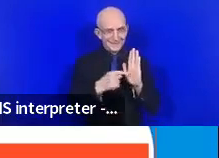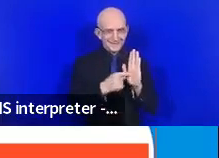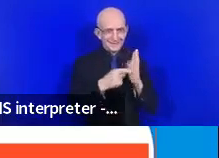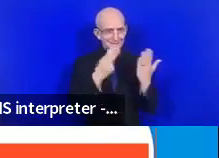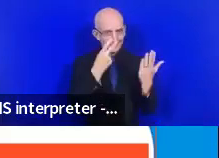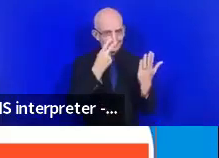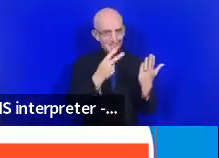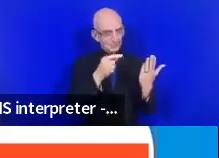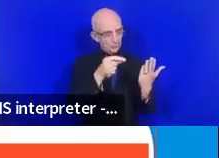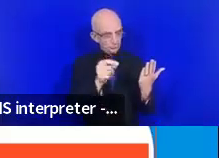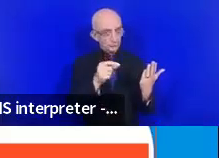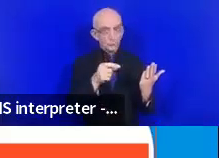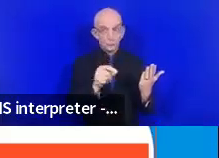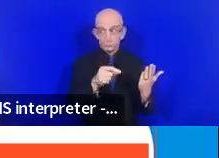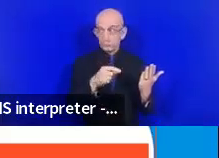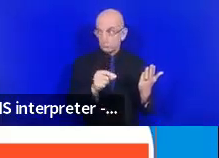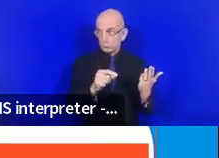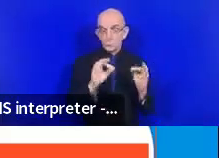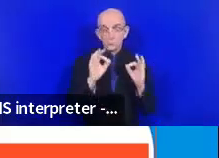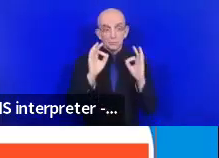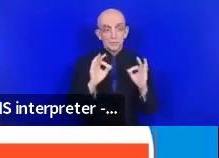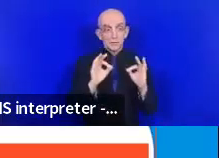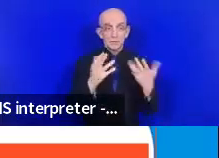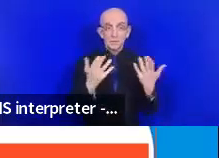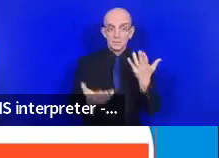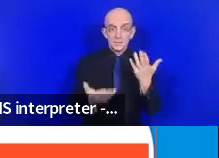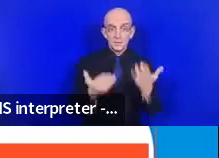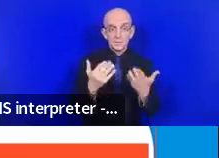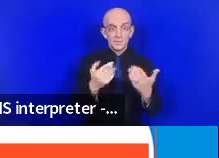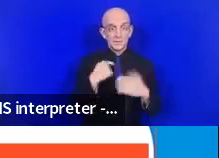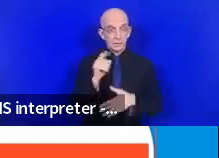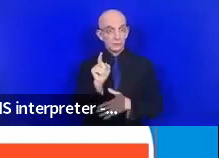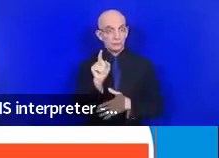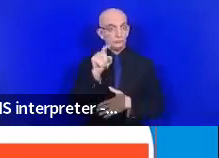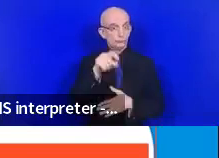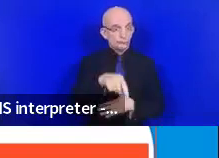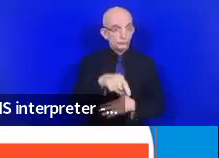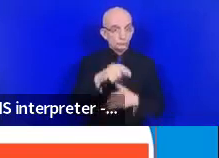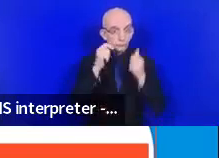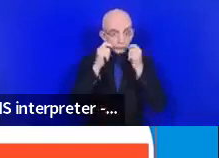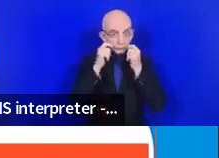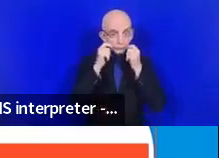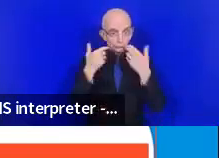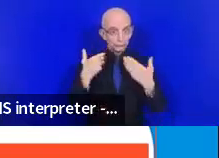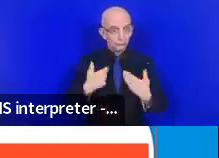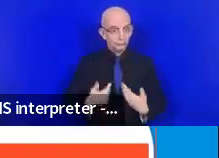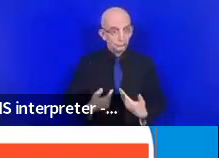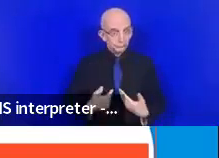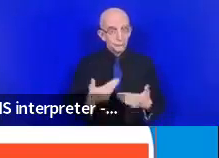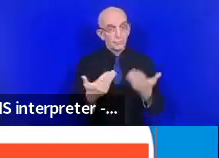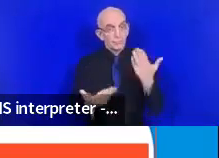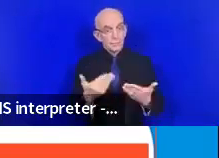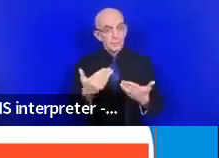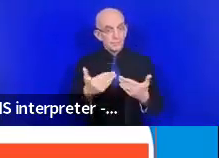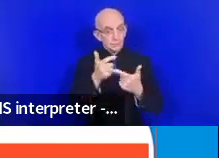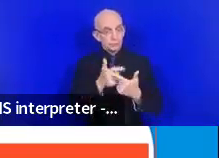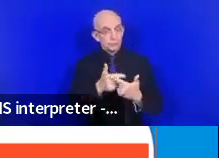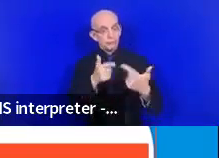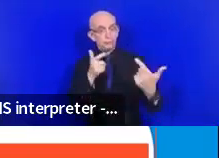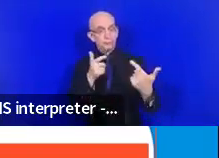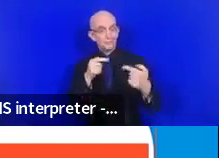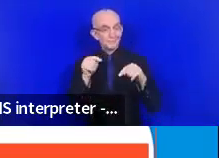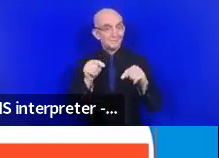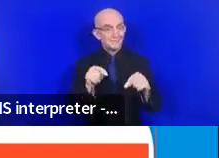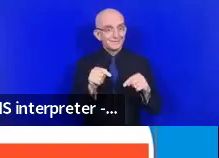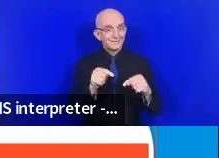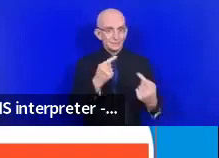where these important discussions, where decisions, you know, take place, are fully accessible,